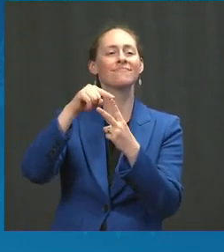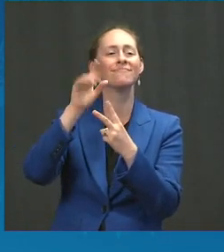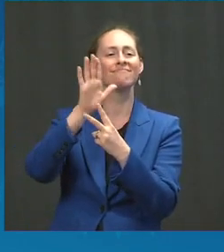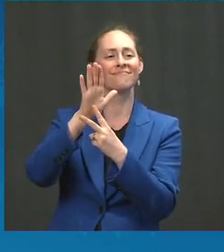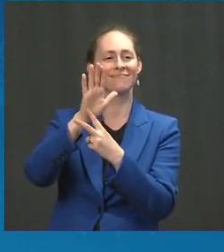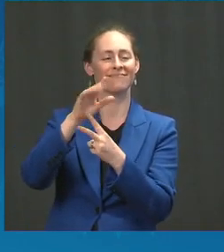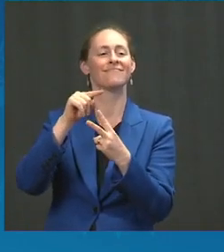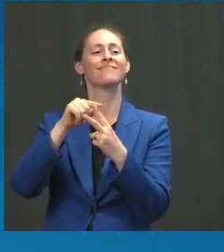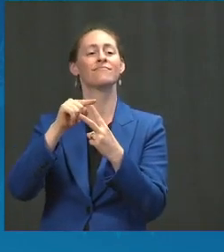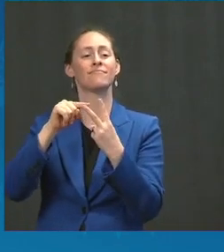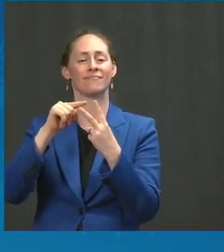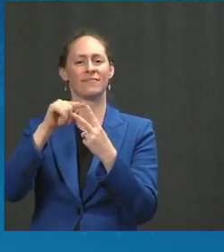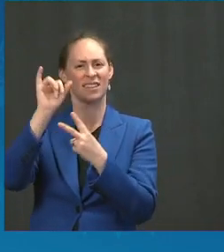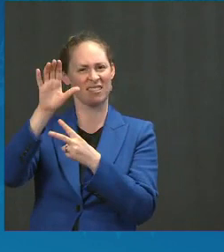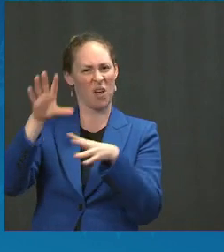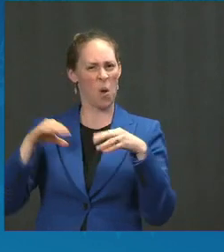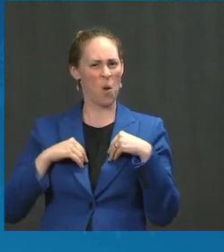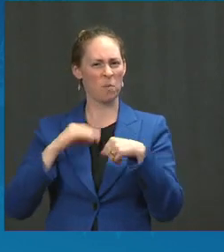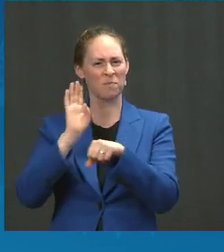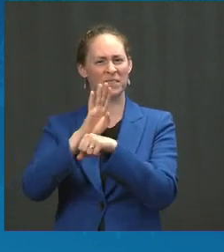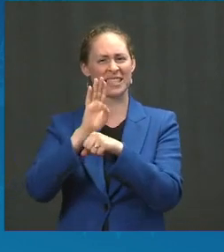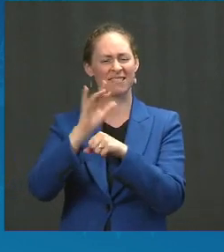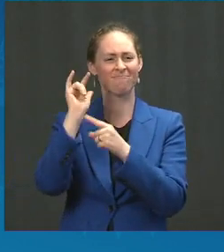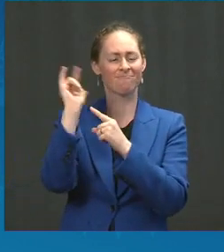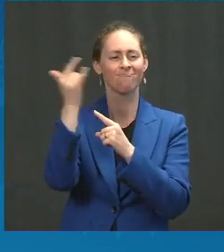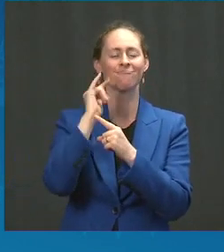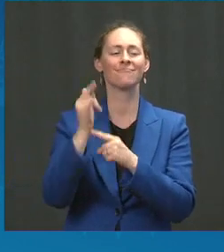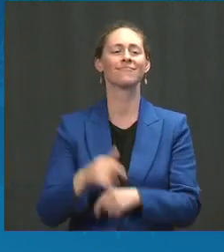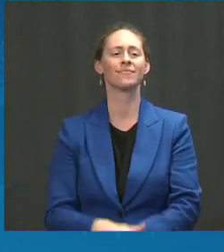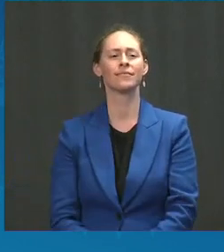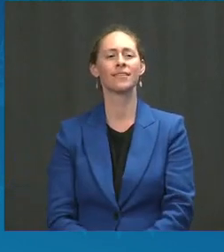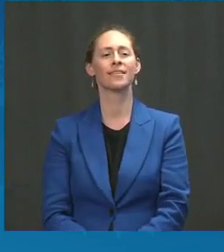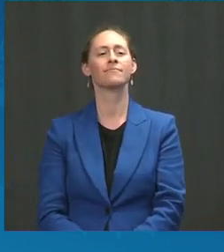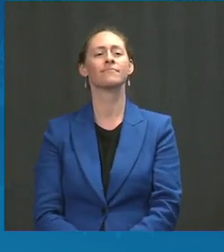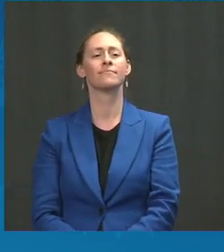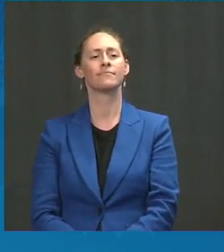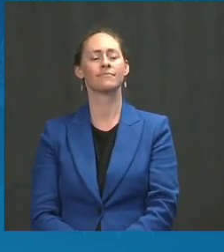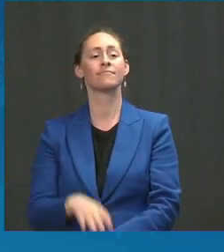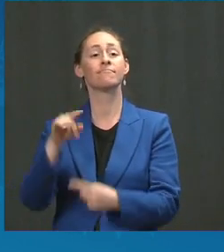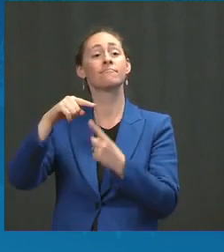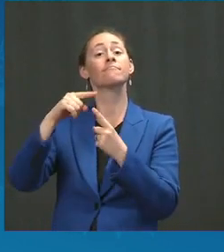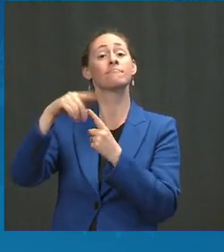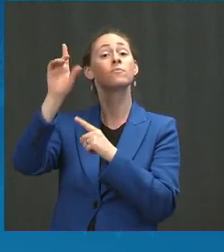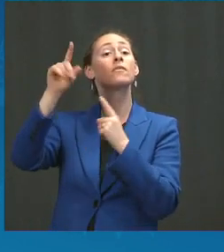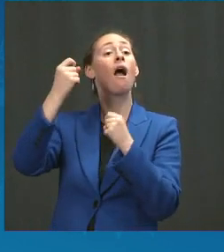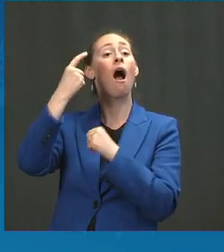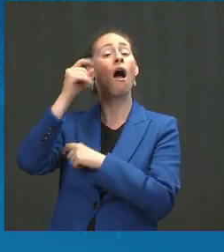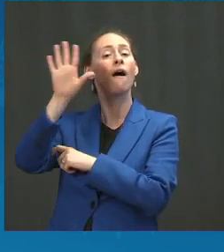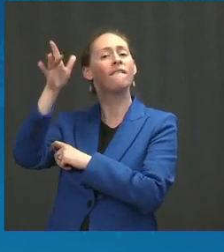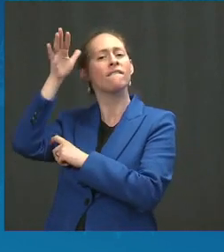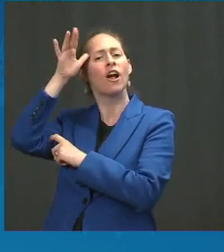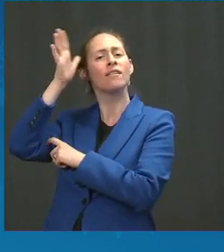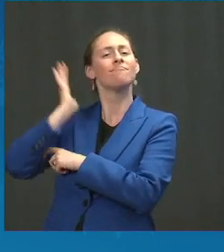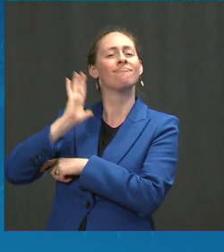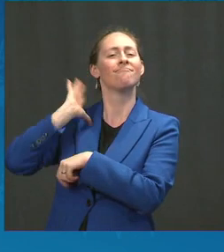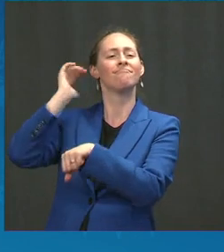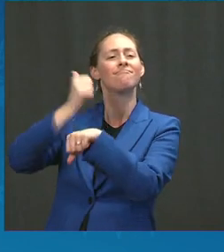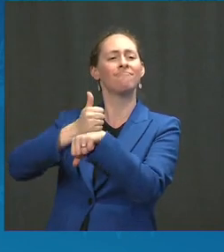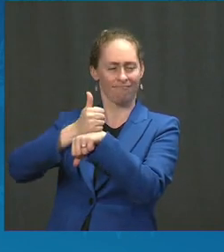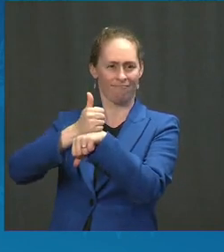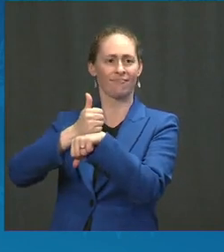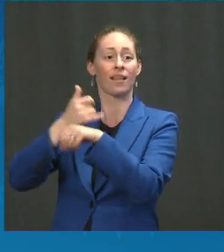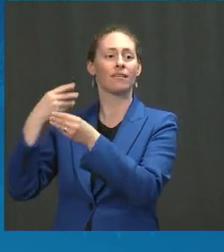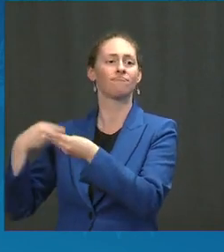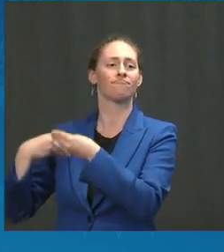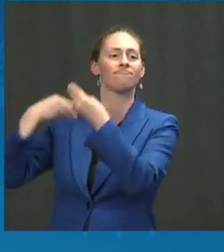a minority business enterprise originally launched by her father, it's a family business, Tiara helps fellow small business owners access